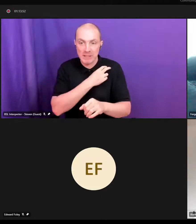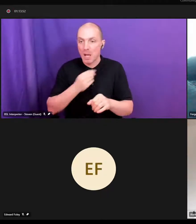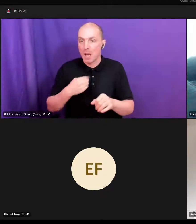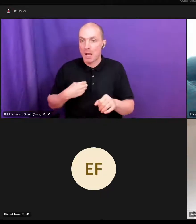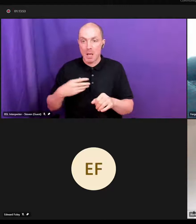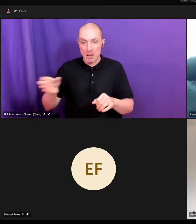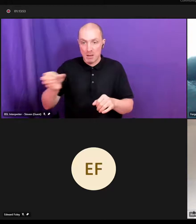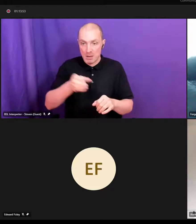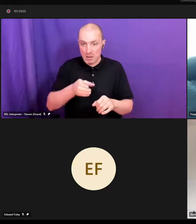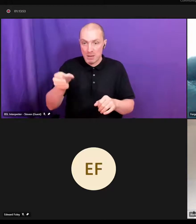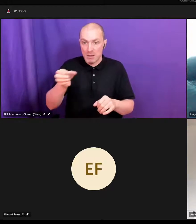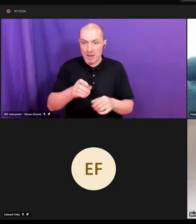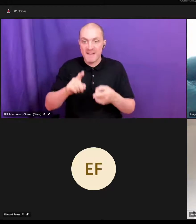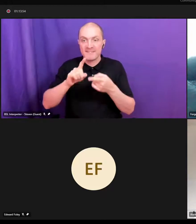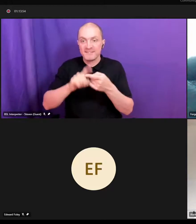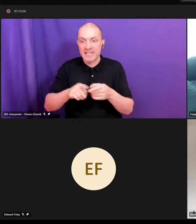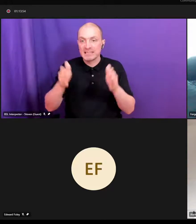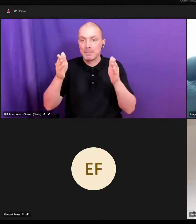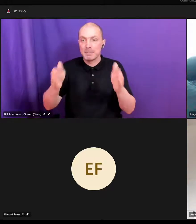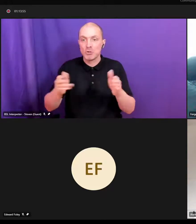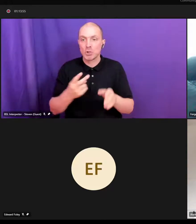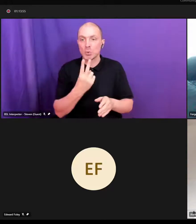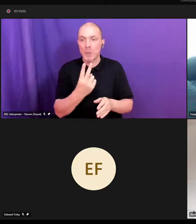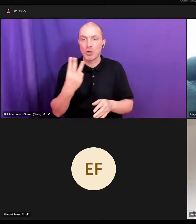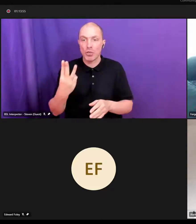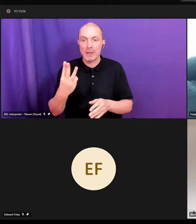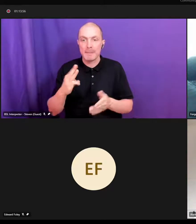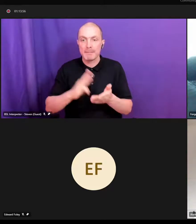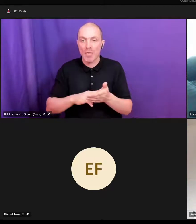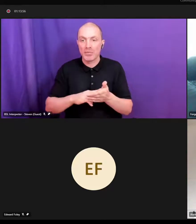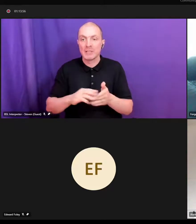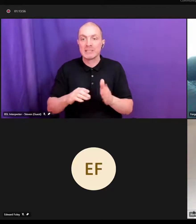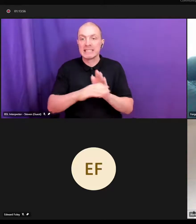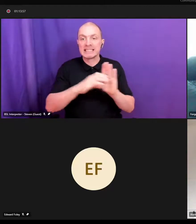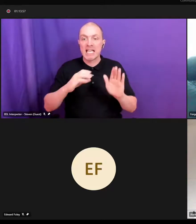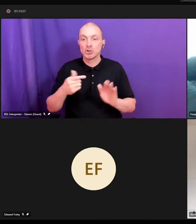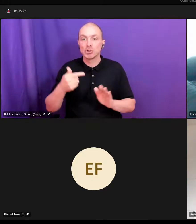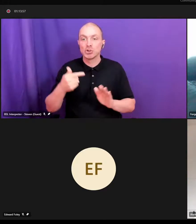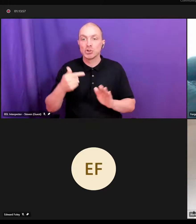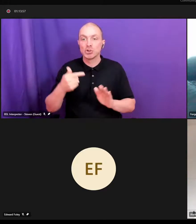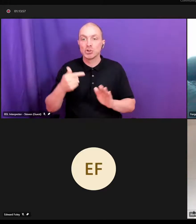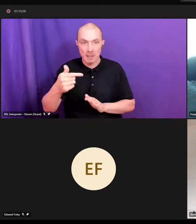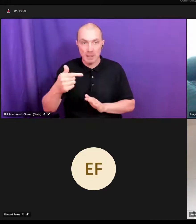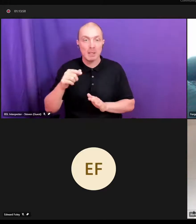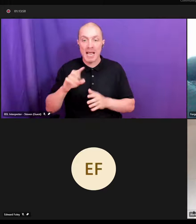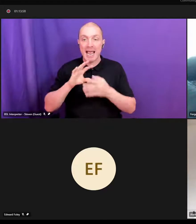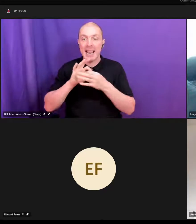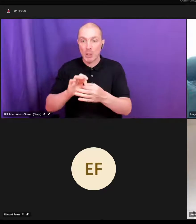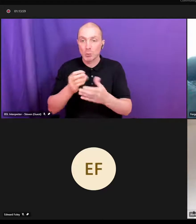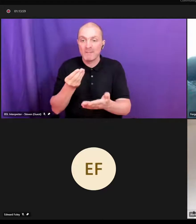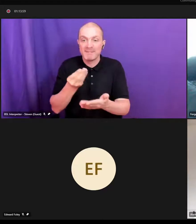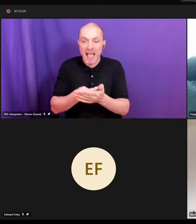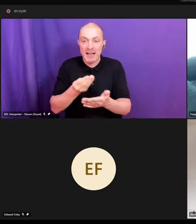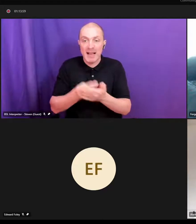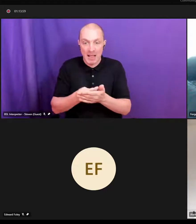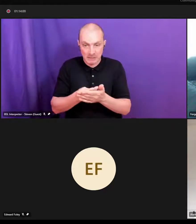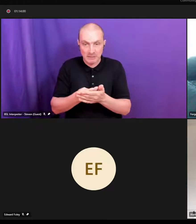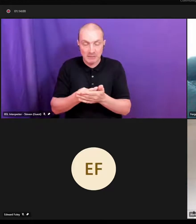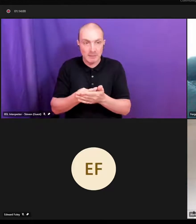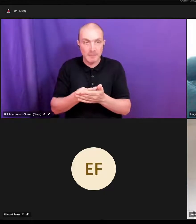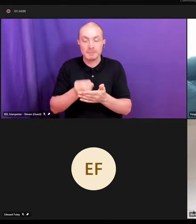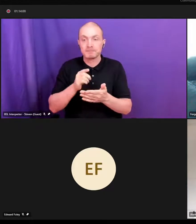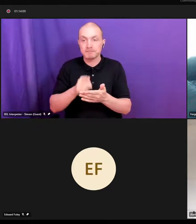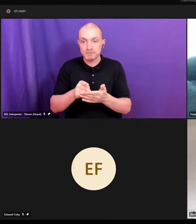23 months. Section 7 of the report, the financial implications, just confirms that the costs in relation to these 2 posts can be met within the